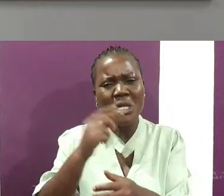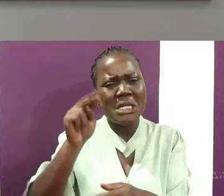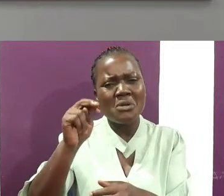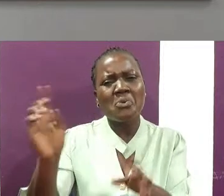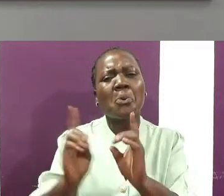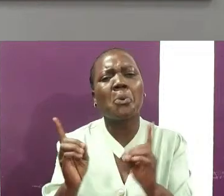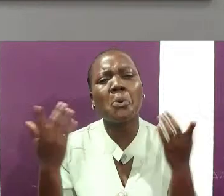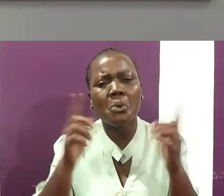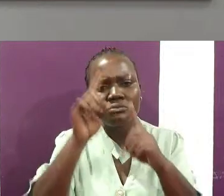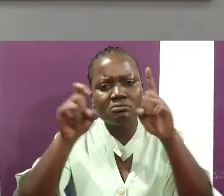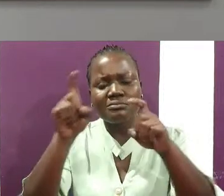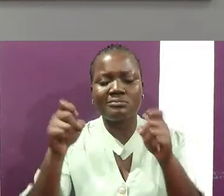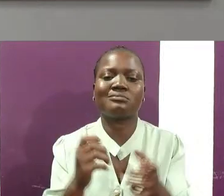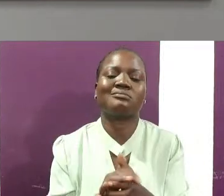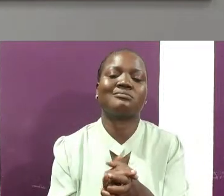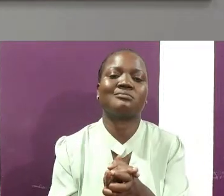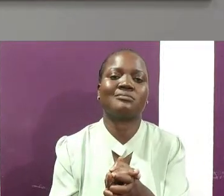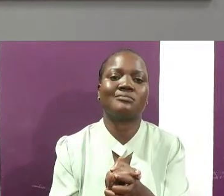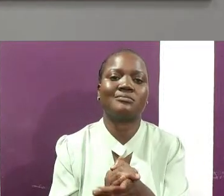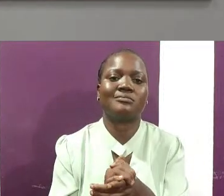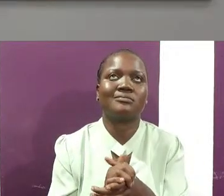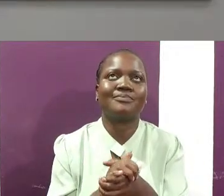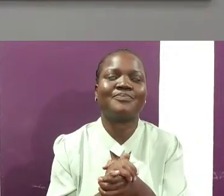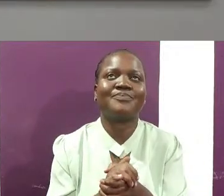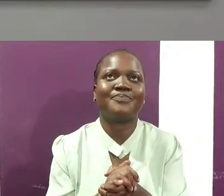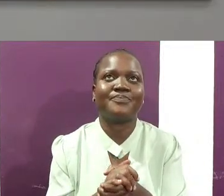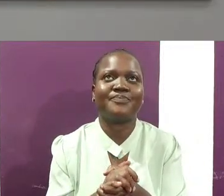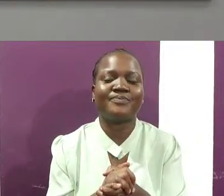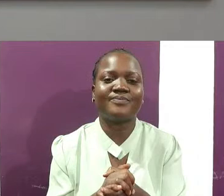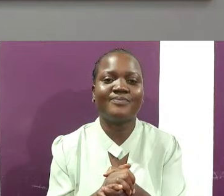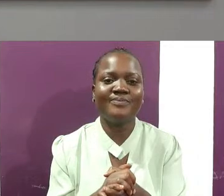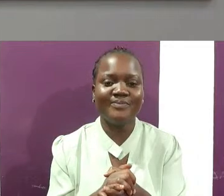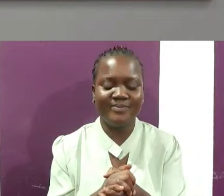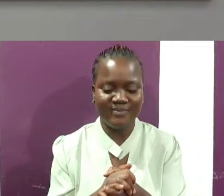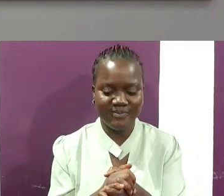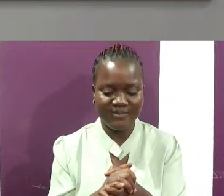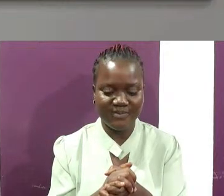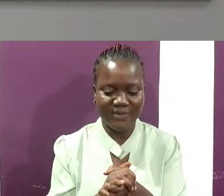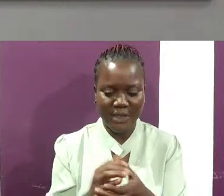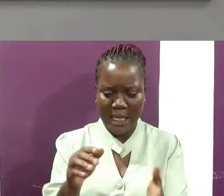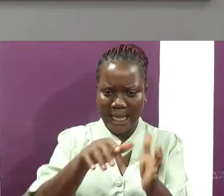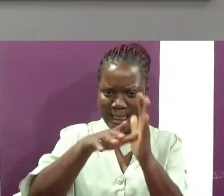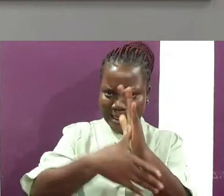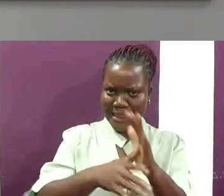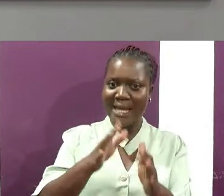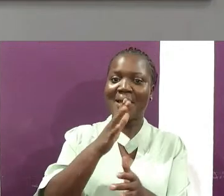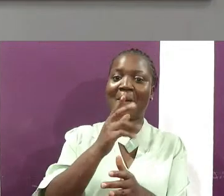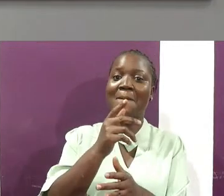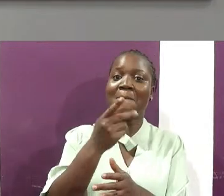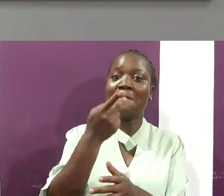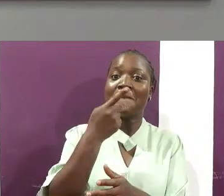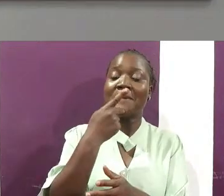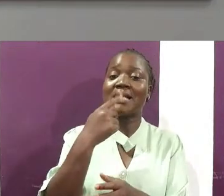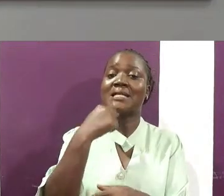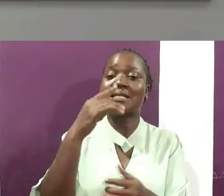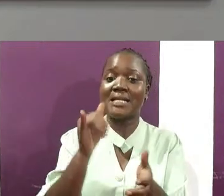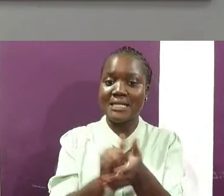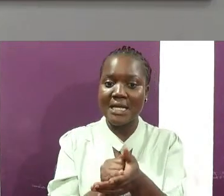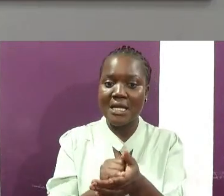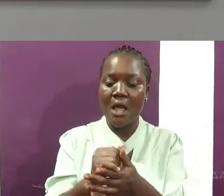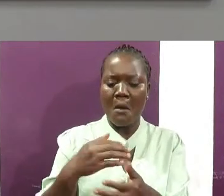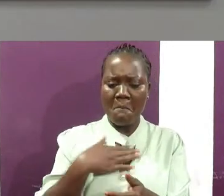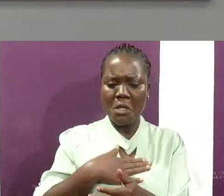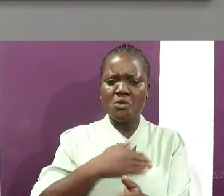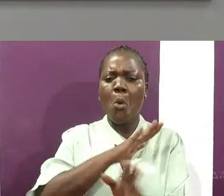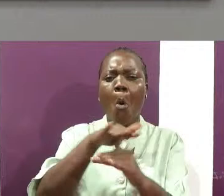for the remission of sins, and you shall receive the gift of the Holy Spirit. Now, Peter, I catch that one, sir. Monsacha, my dream, Namu